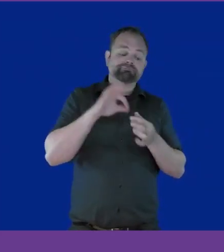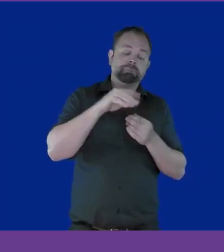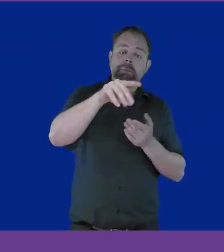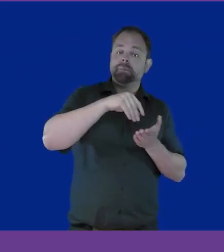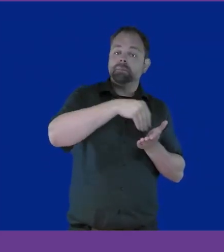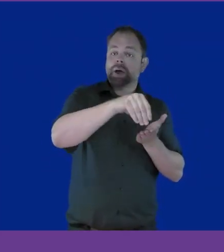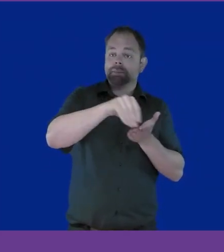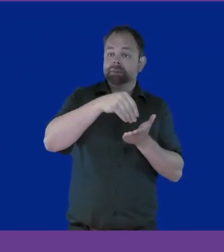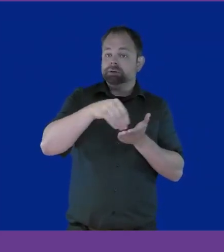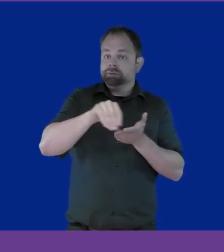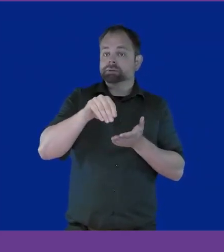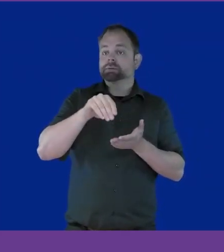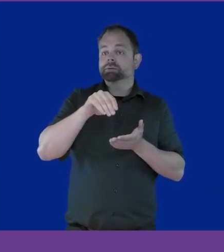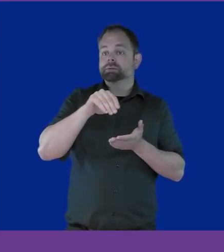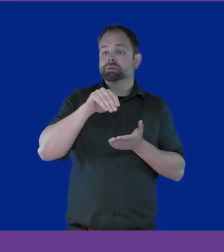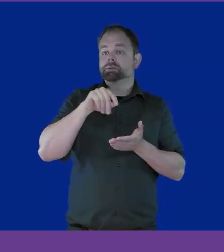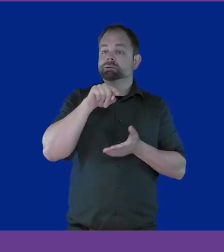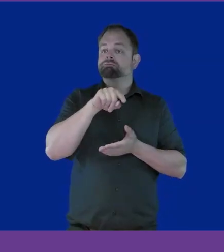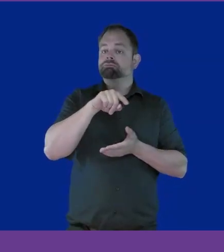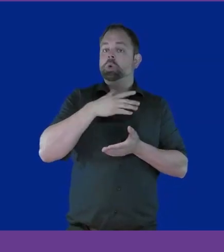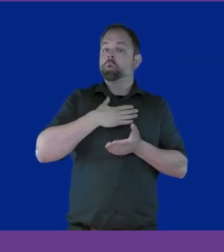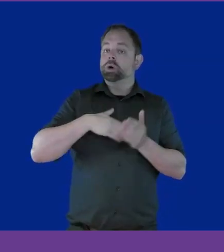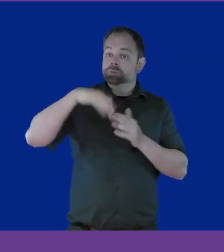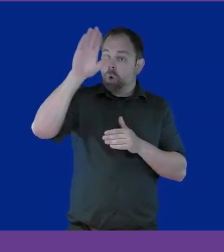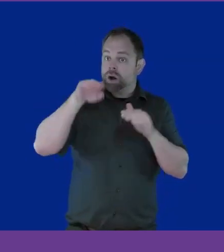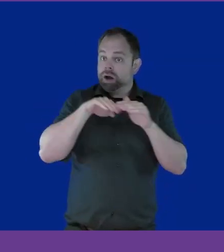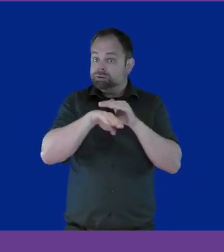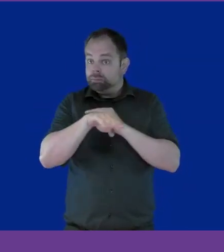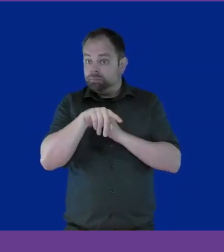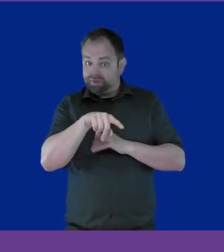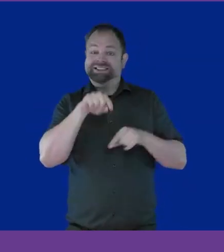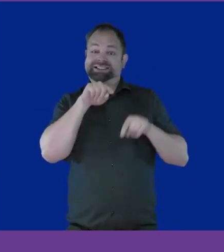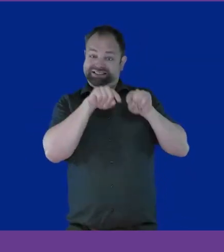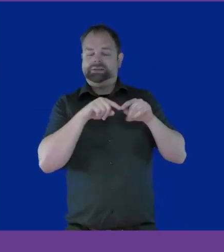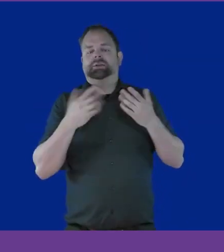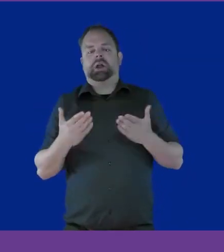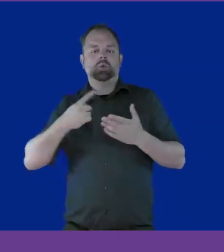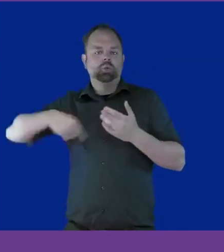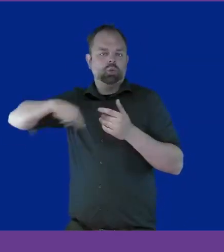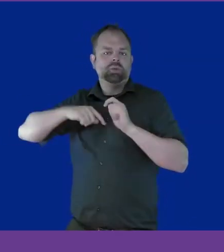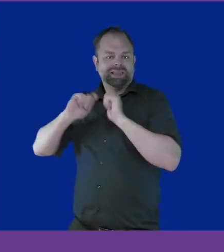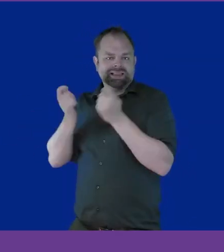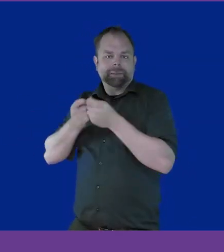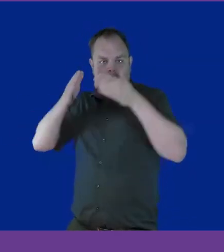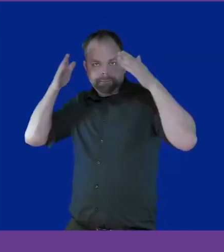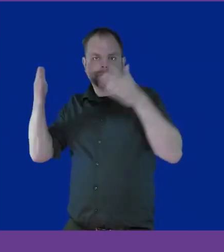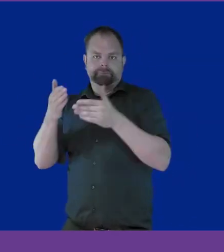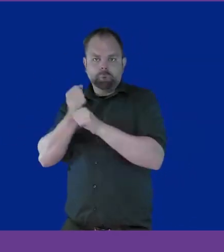interesting changes with respect to making retail payments more accessible. And I'm thinking, for example,